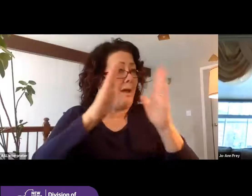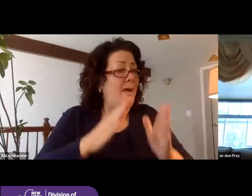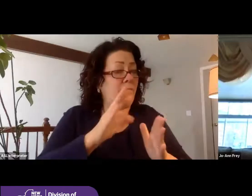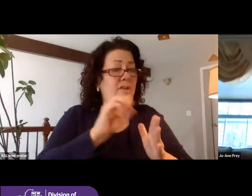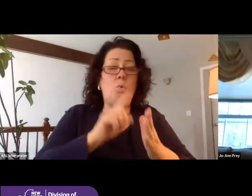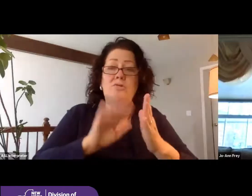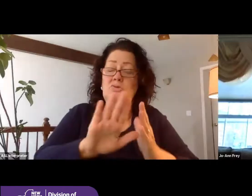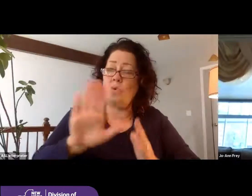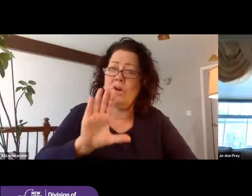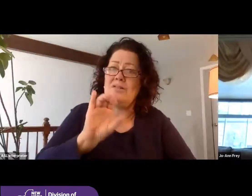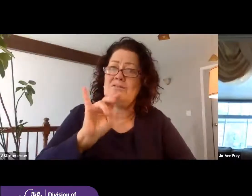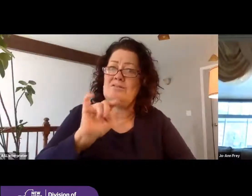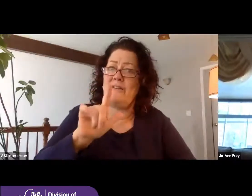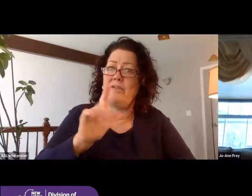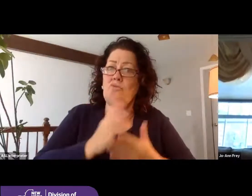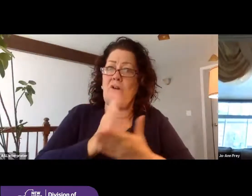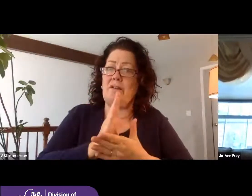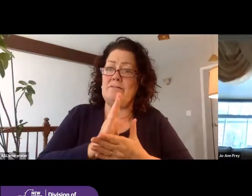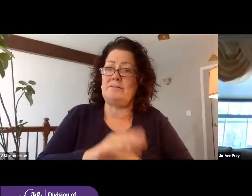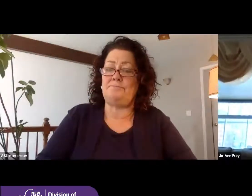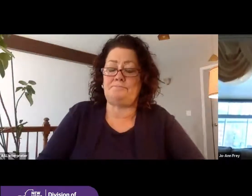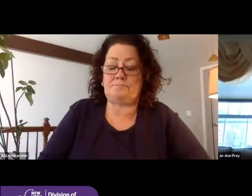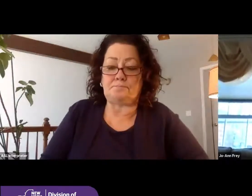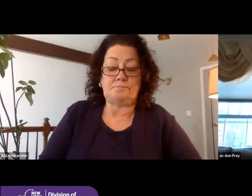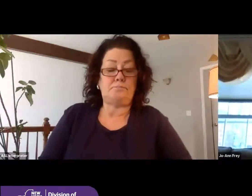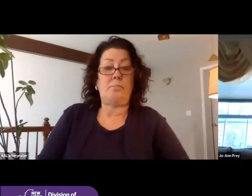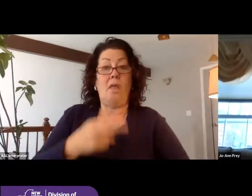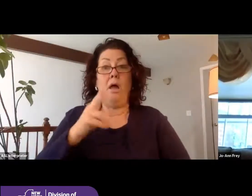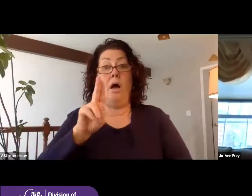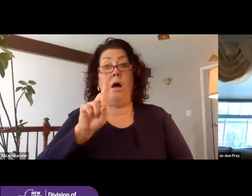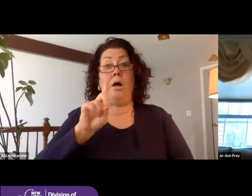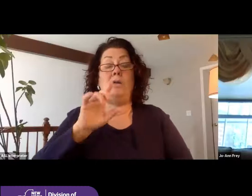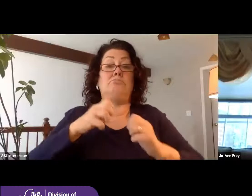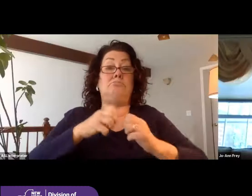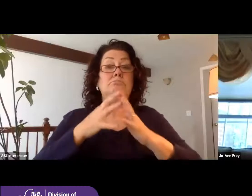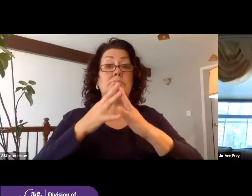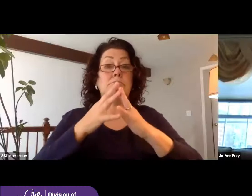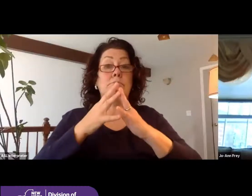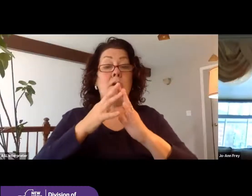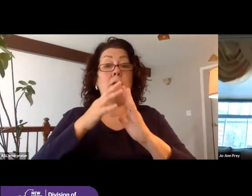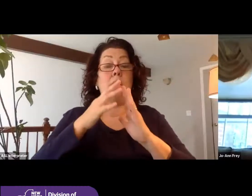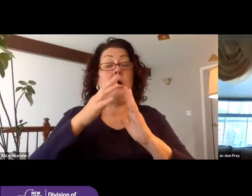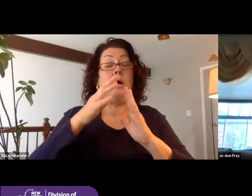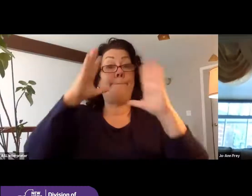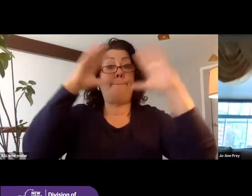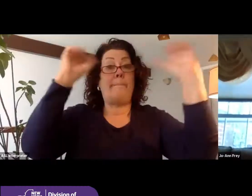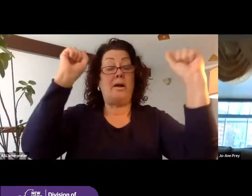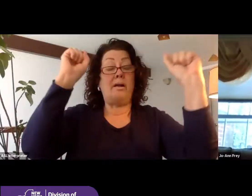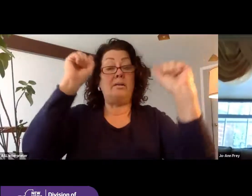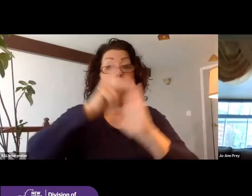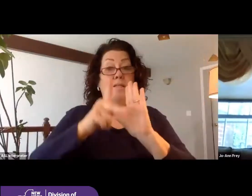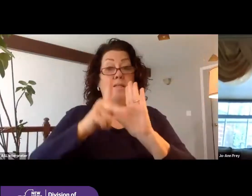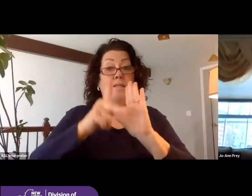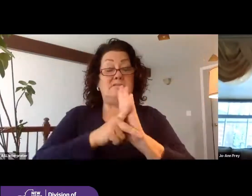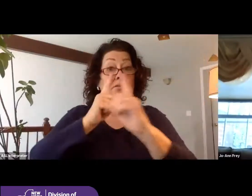working hard to implement the policy objectives of the Biden administration. And this includes